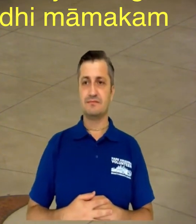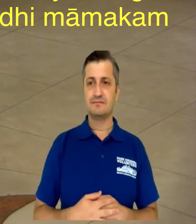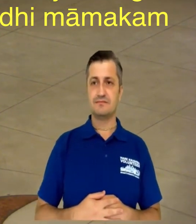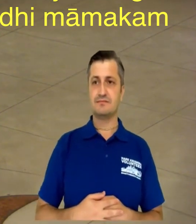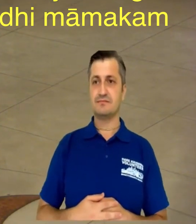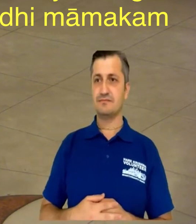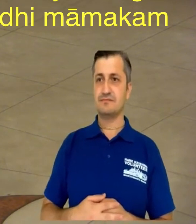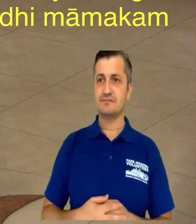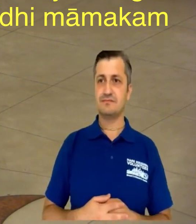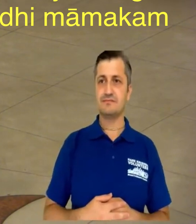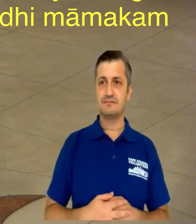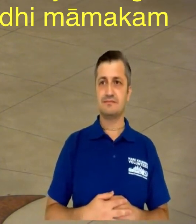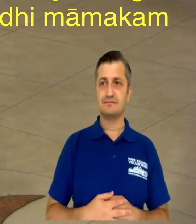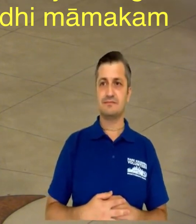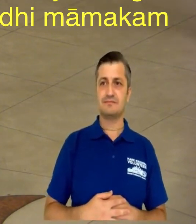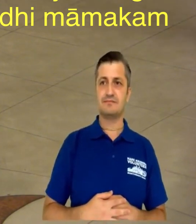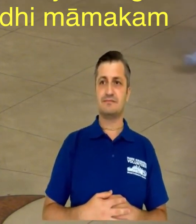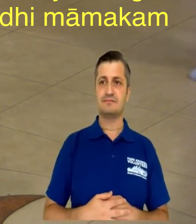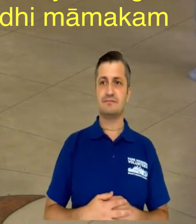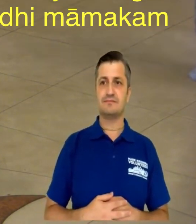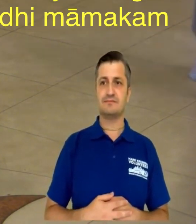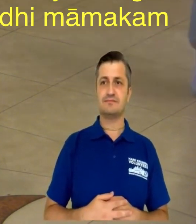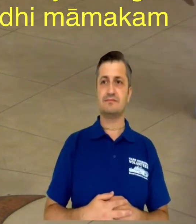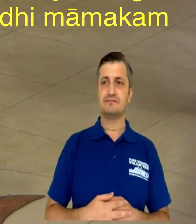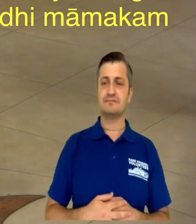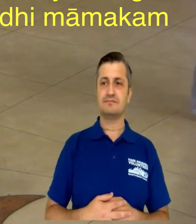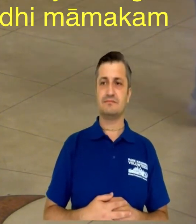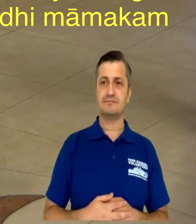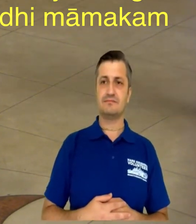Jagat Vasayate kilam